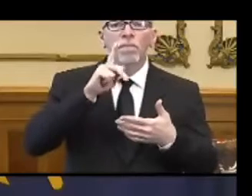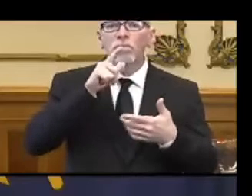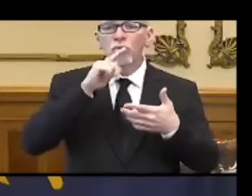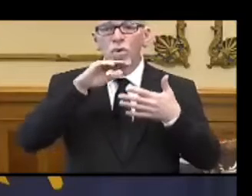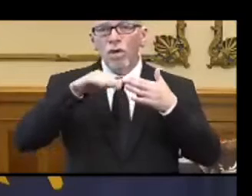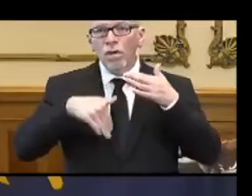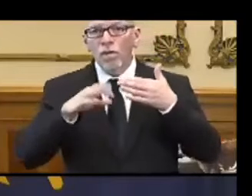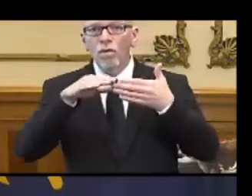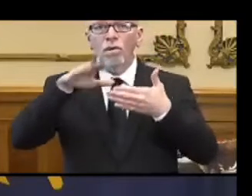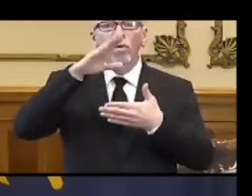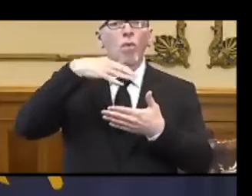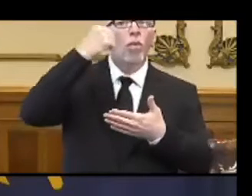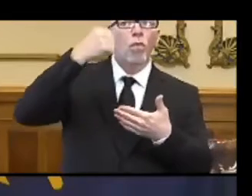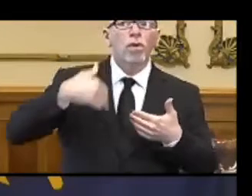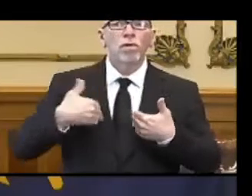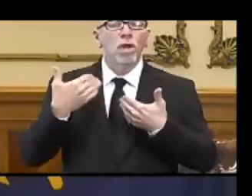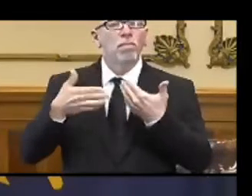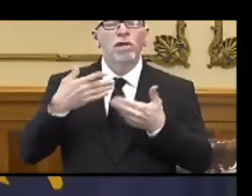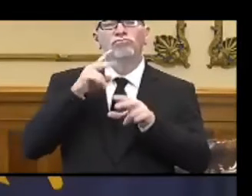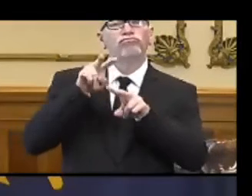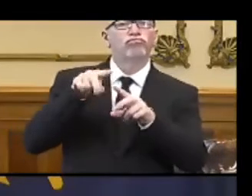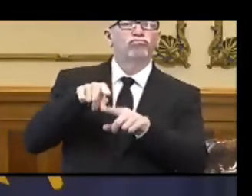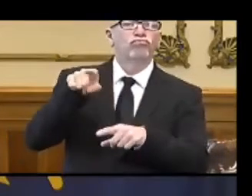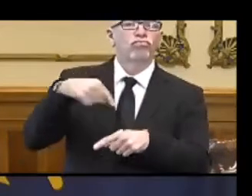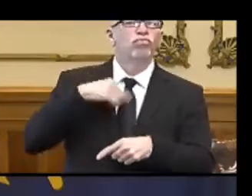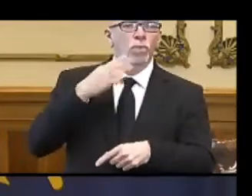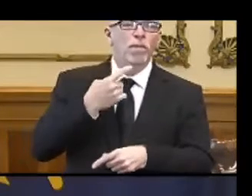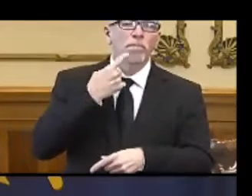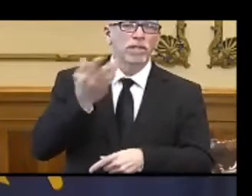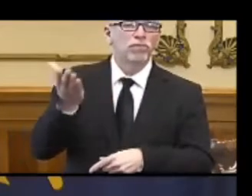to. And we will miss her, and we are keeping